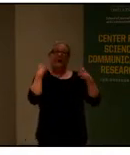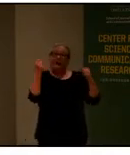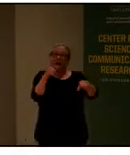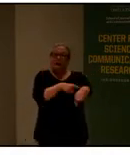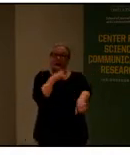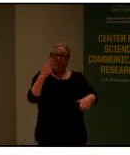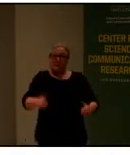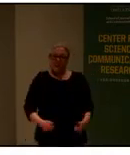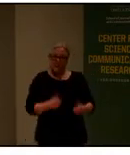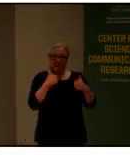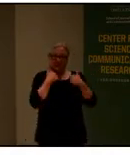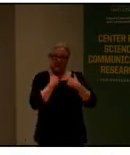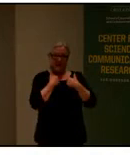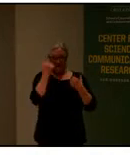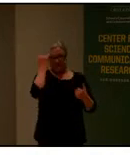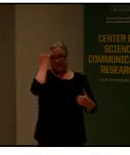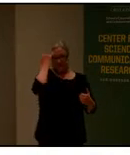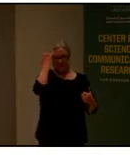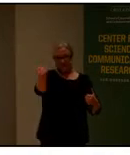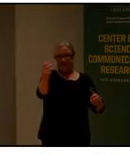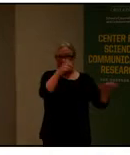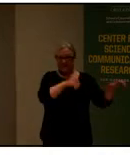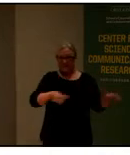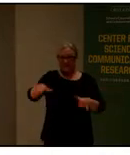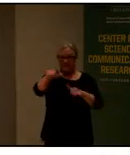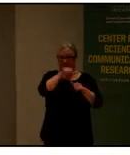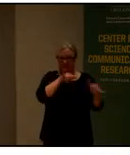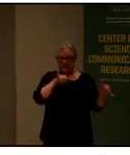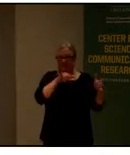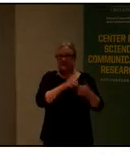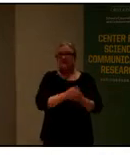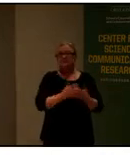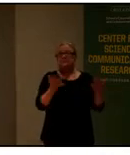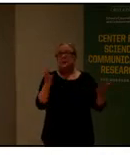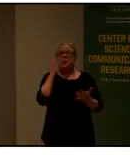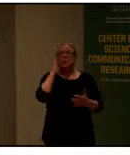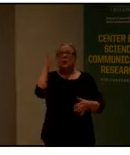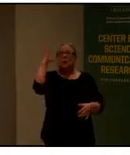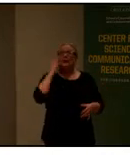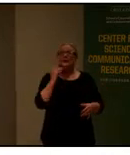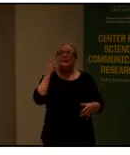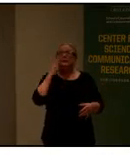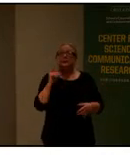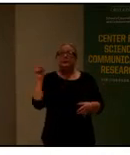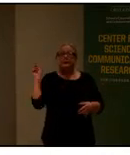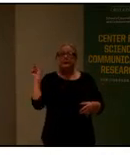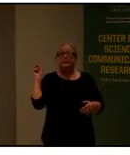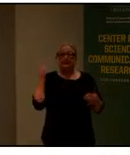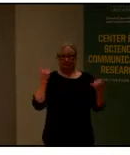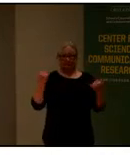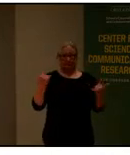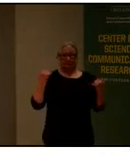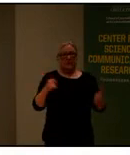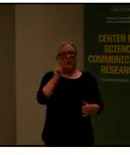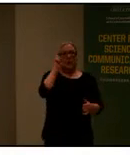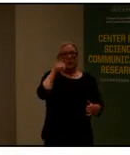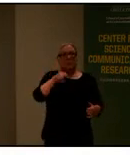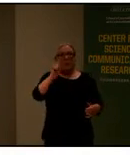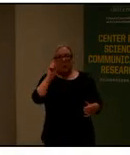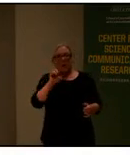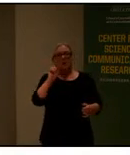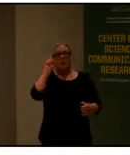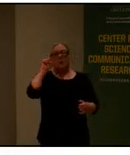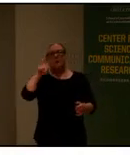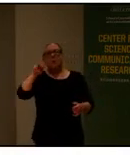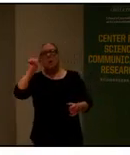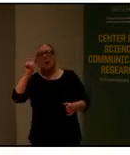life, what we are going to be experiencing. And we're currently at about 1.1, 1.2 degrees